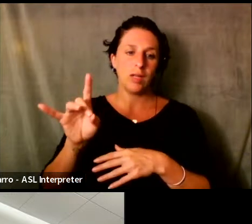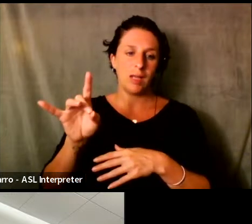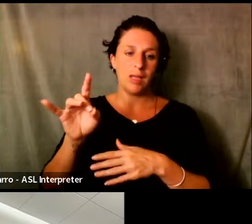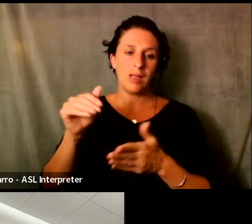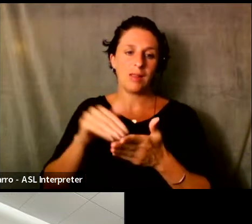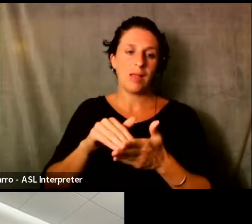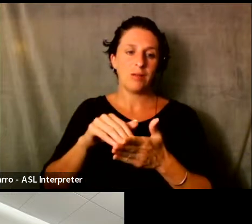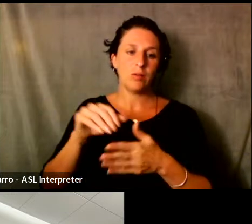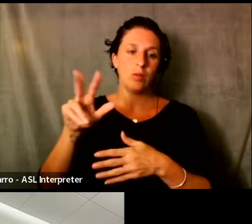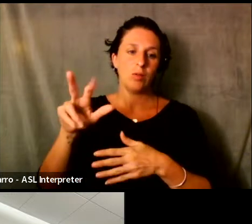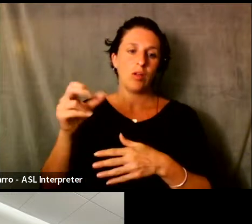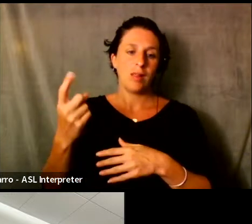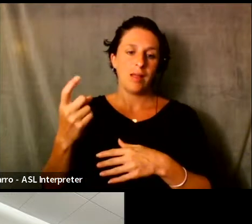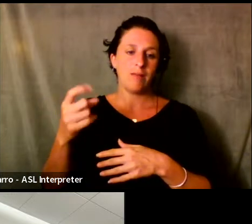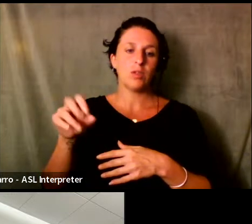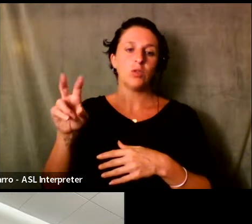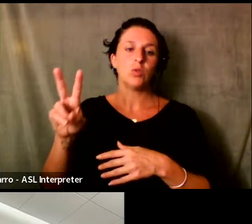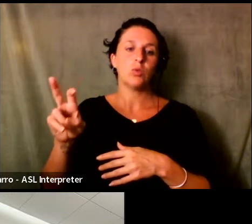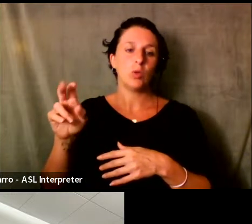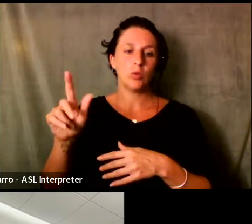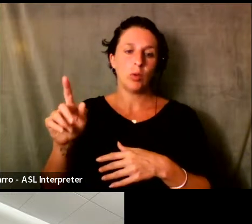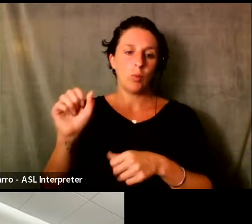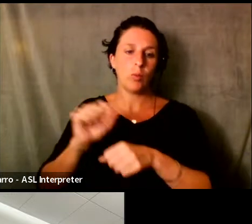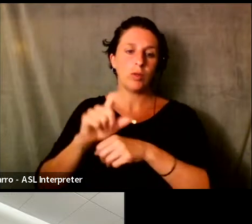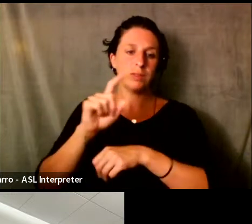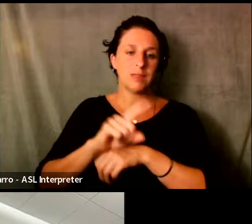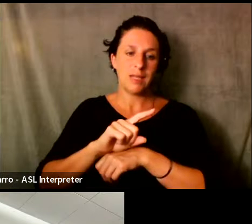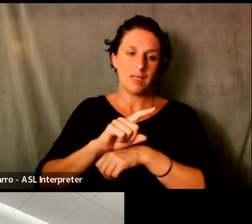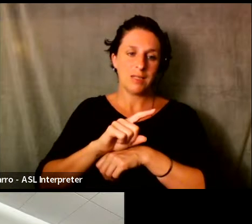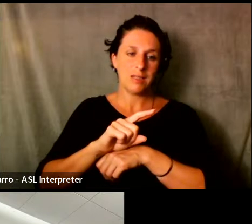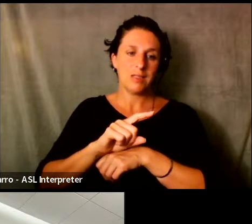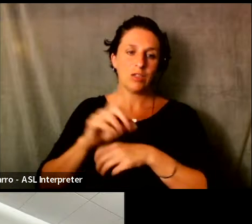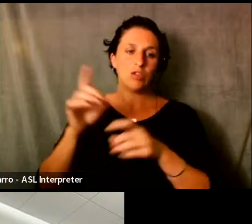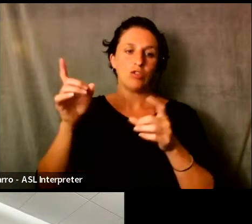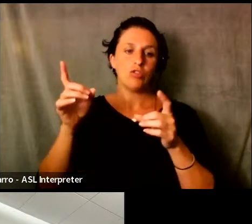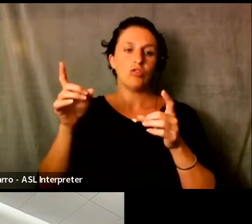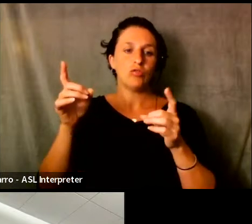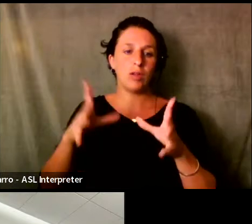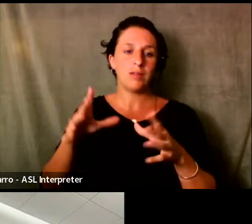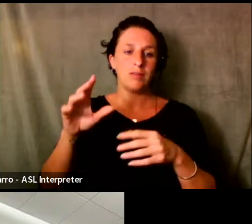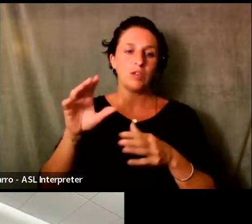$238,311 at 221 workdays. Brian Simmons, Director of Curriculum and Assessment, salary